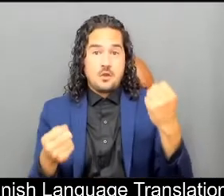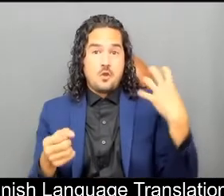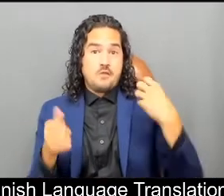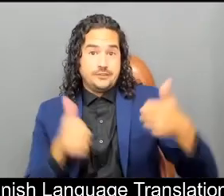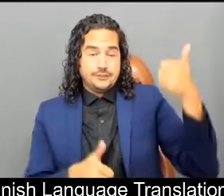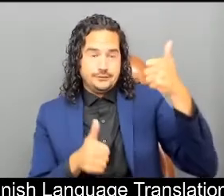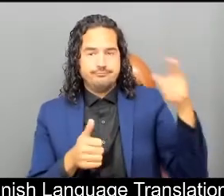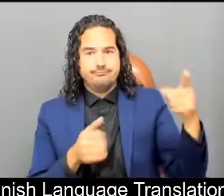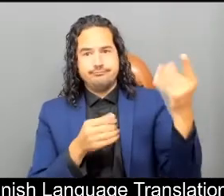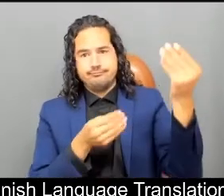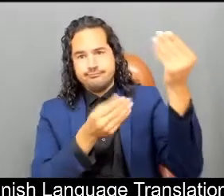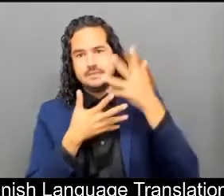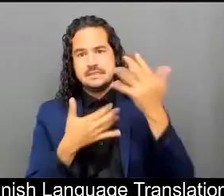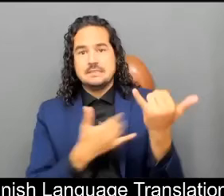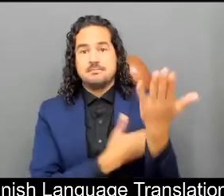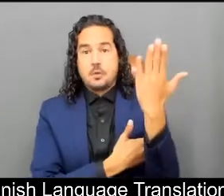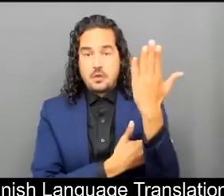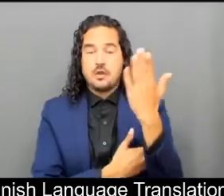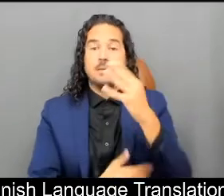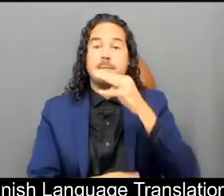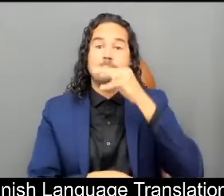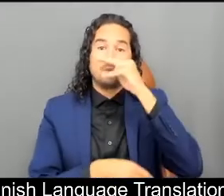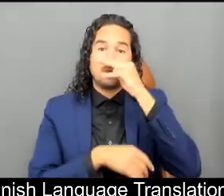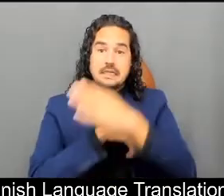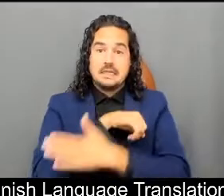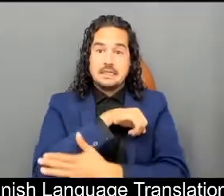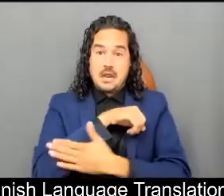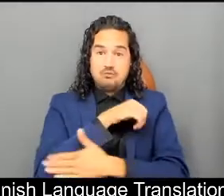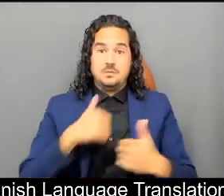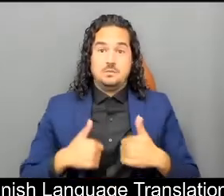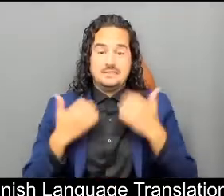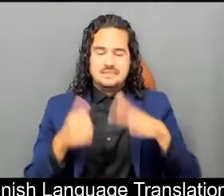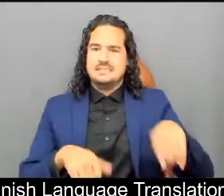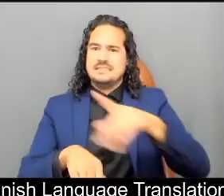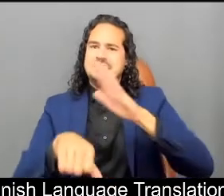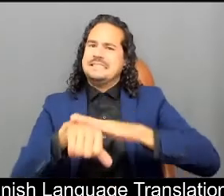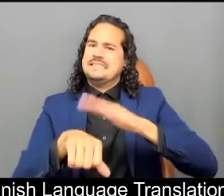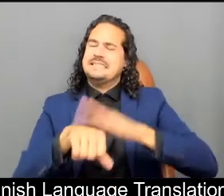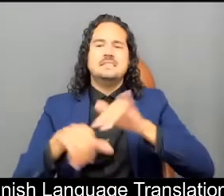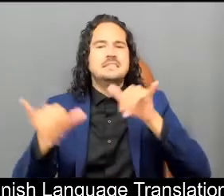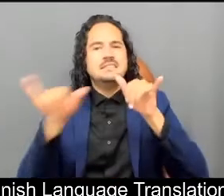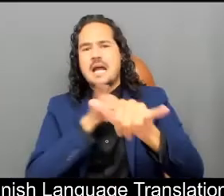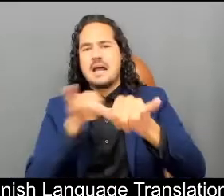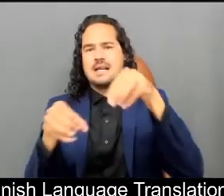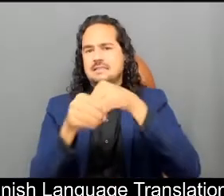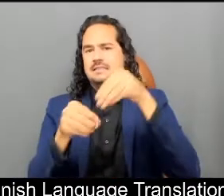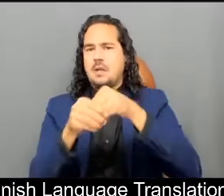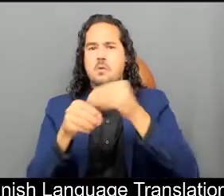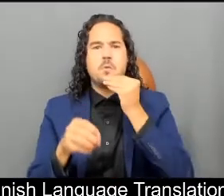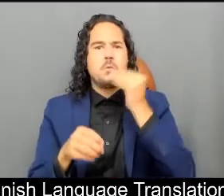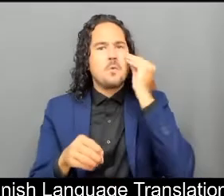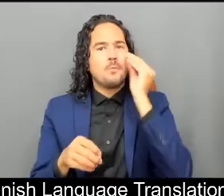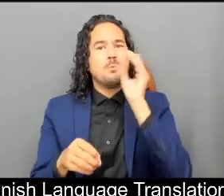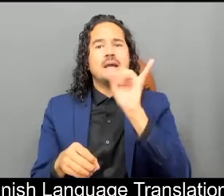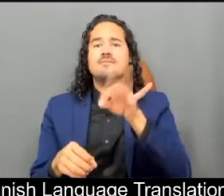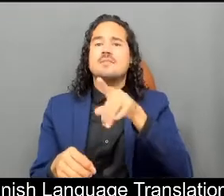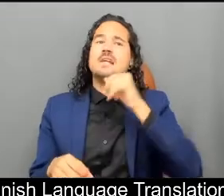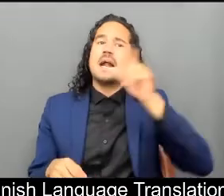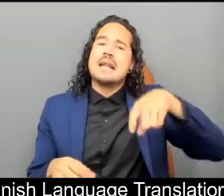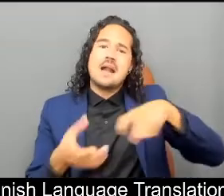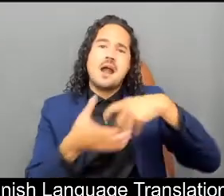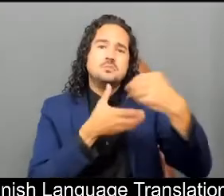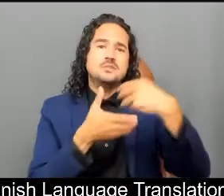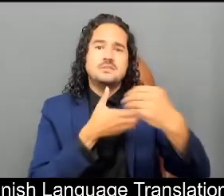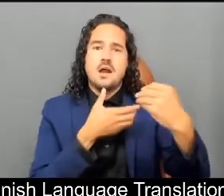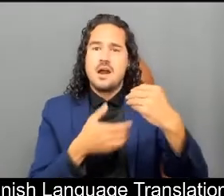is recommending that you stay at home when possible, when feasible. For those that cannot avoid prolonged